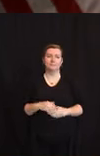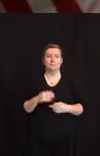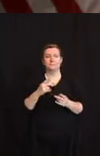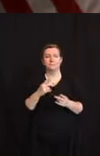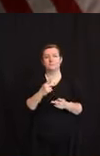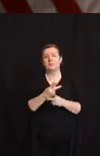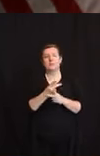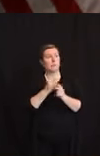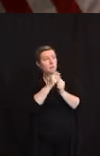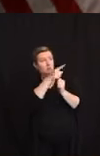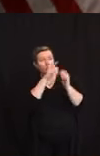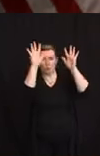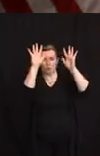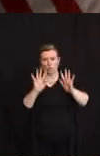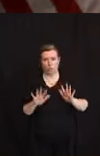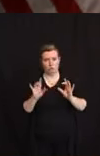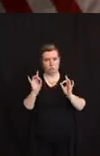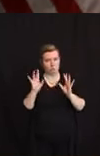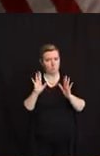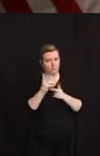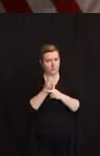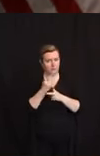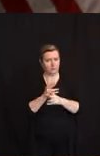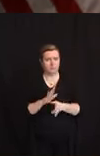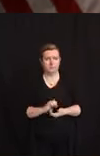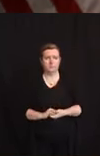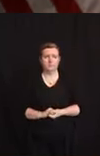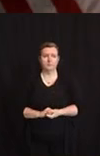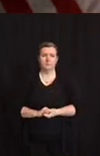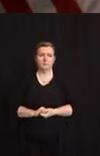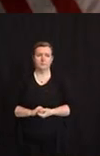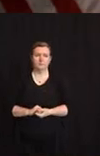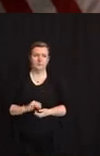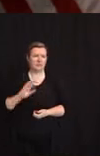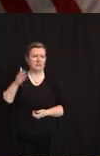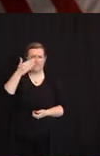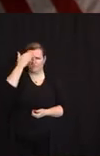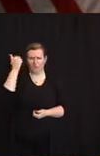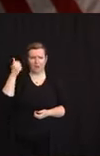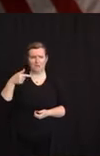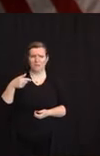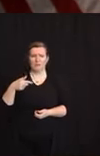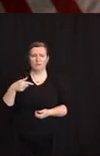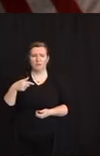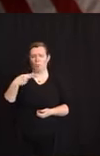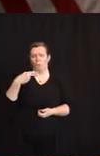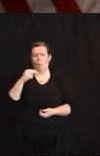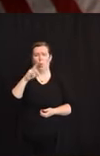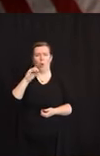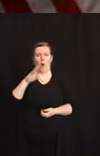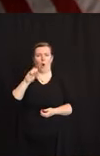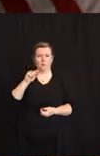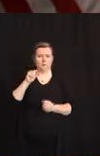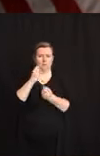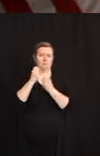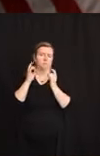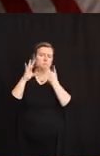today. Never forget on this Holocaust Remembrance Day, happy birthday, Governor Kane. And again,